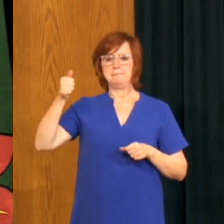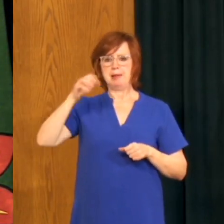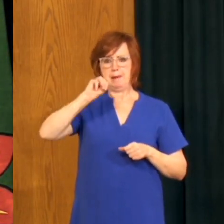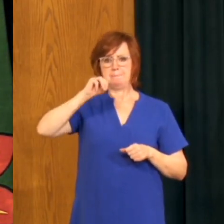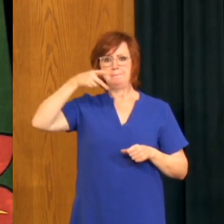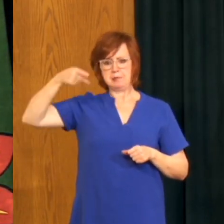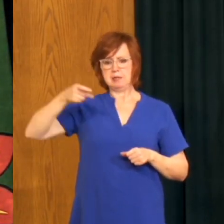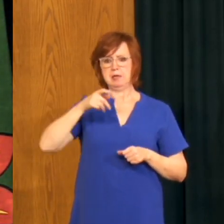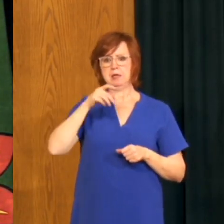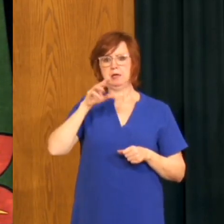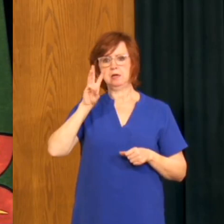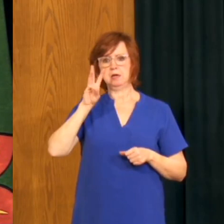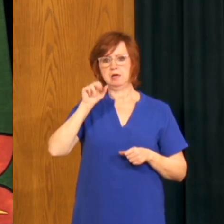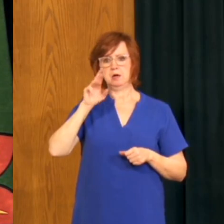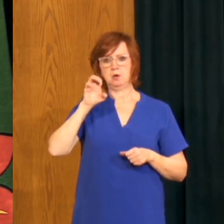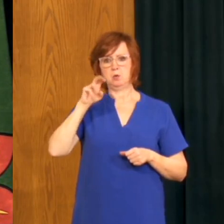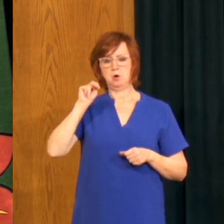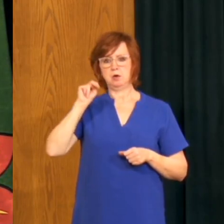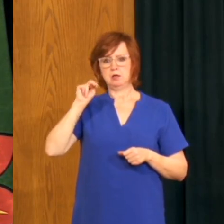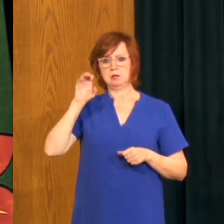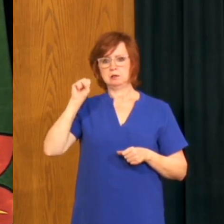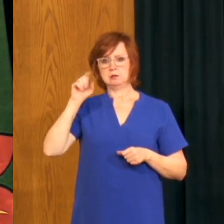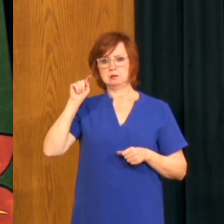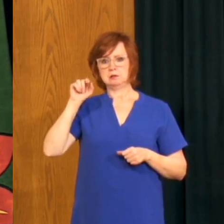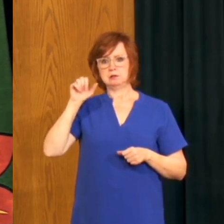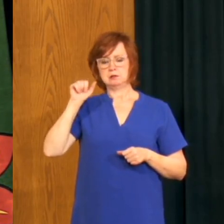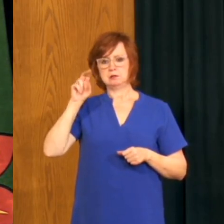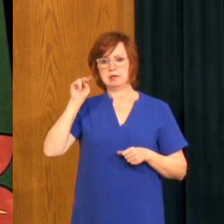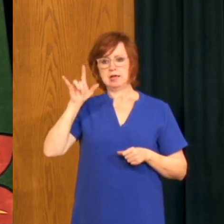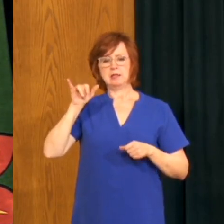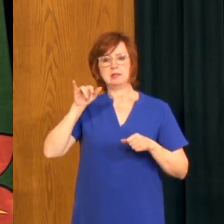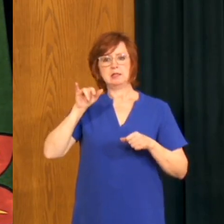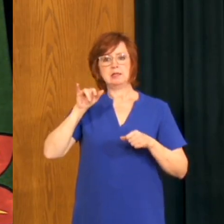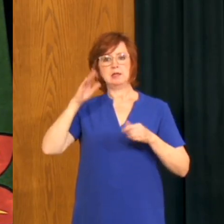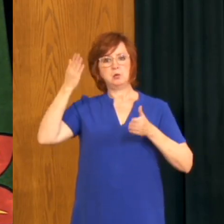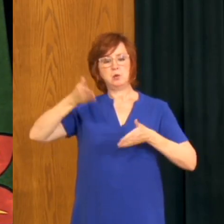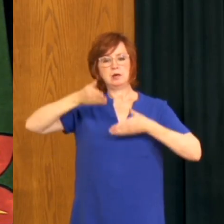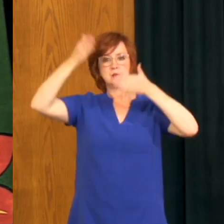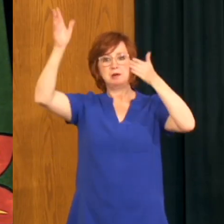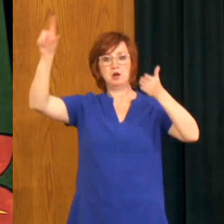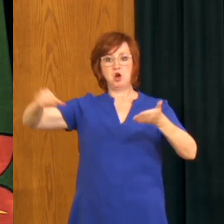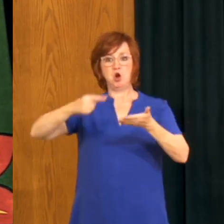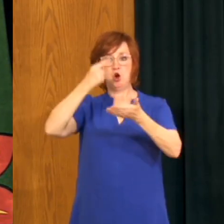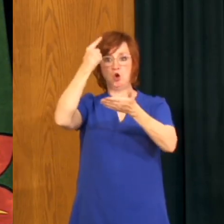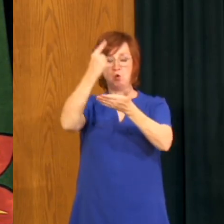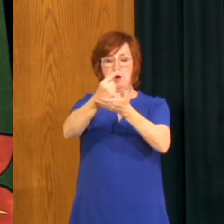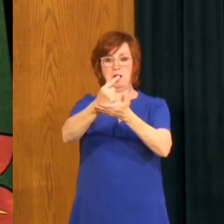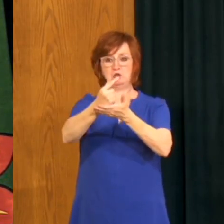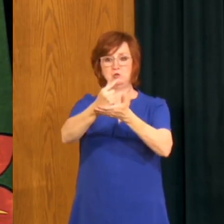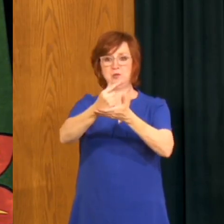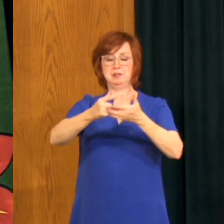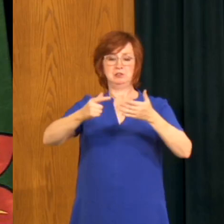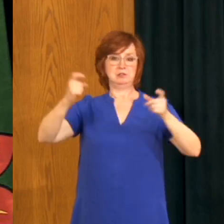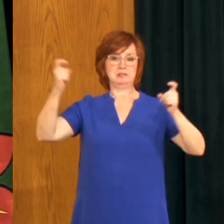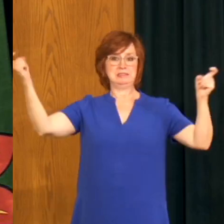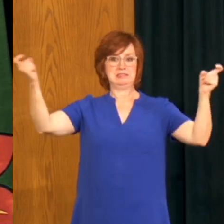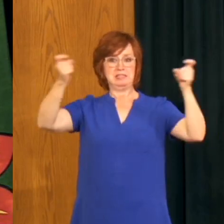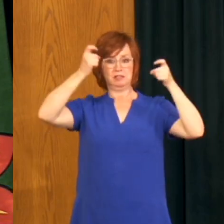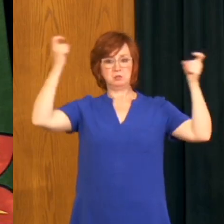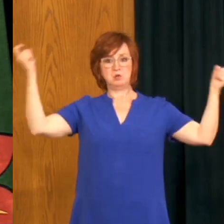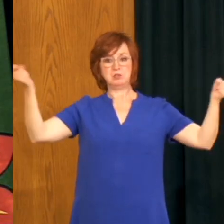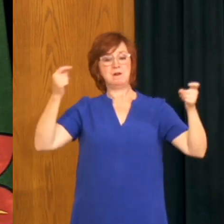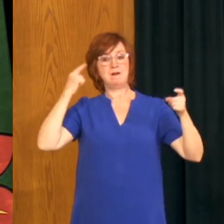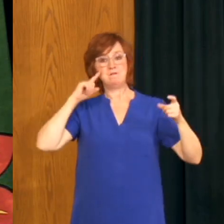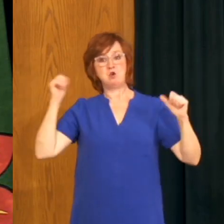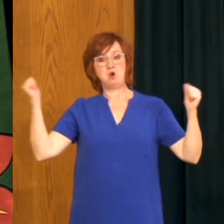physically distanced graduation ceremony at Mosaic Stadium. What are your thoughts on that proposal? I haven't seen the proposal, but I